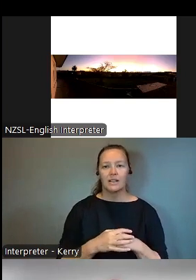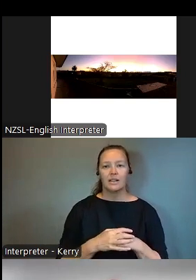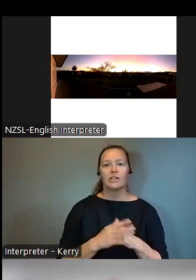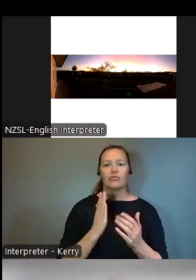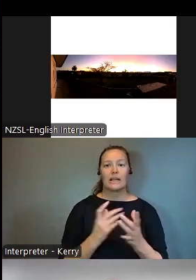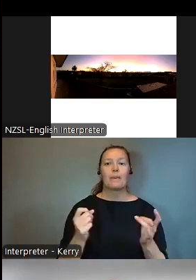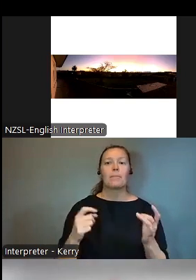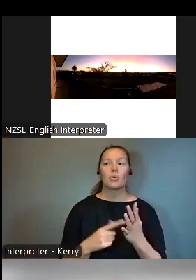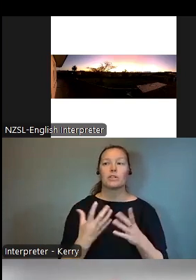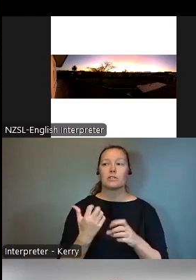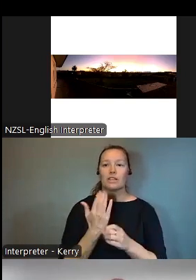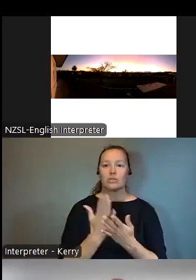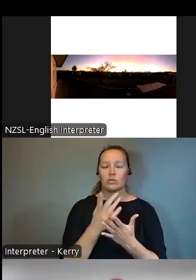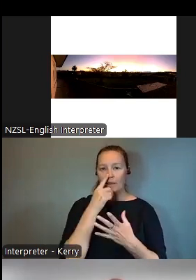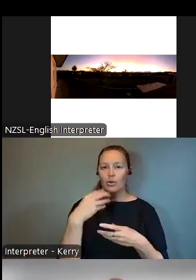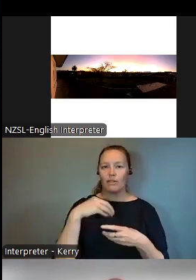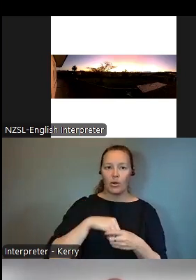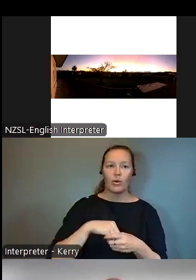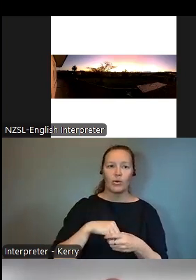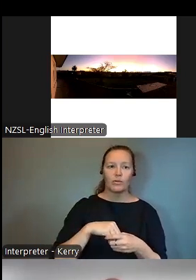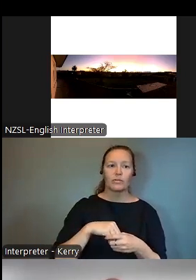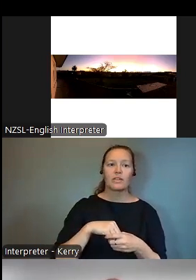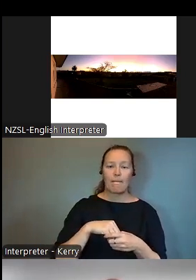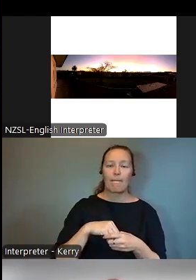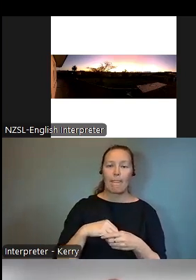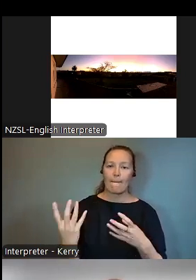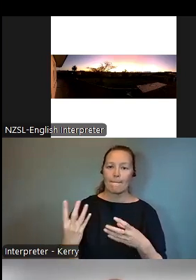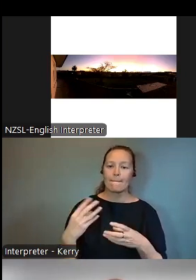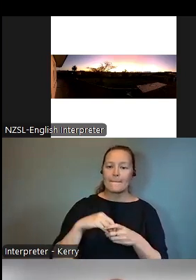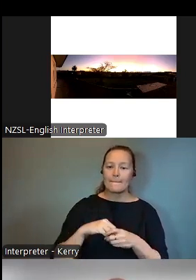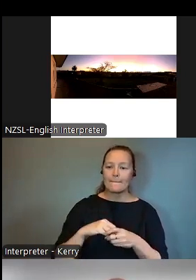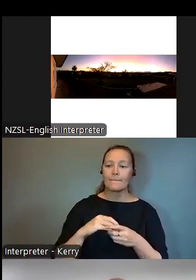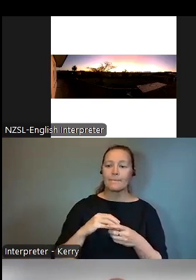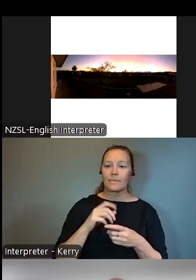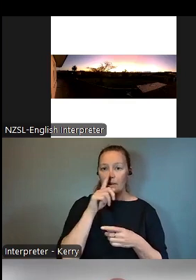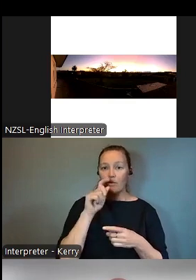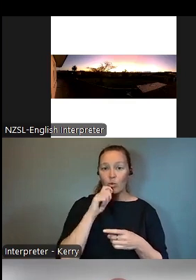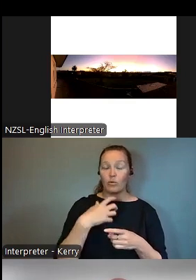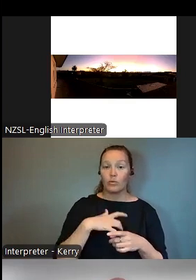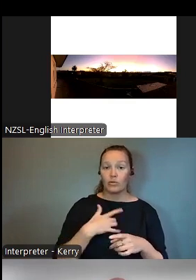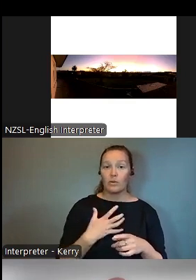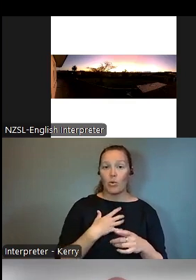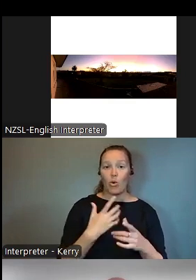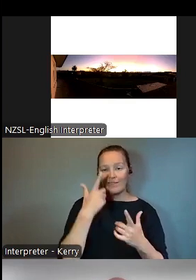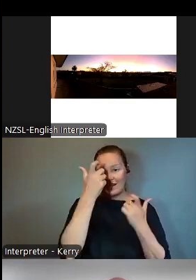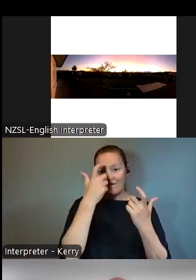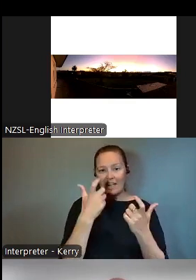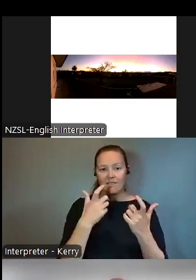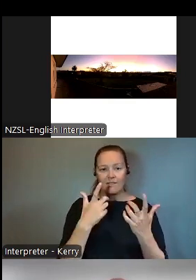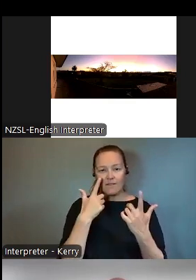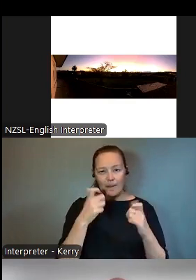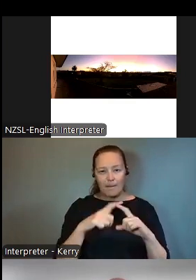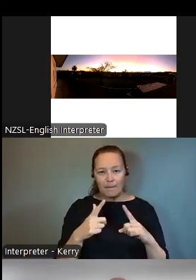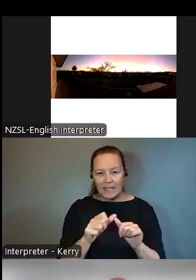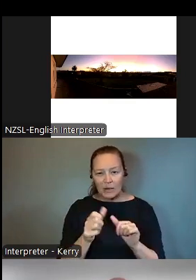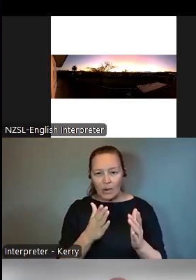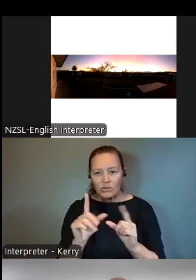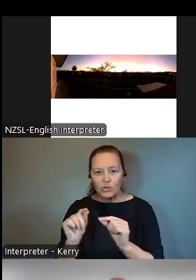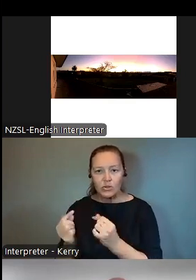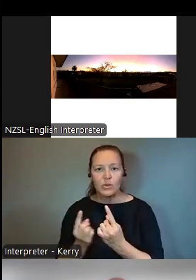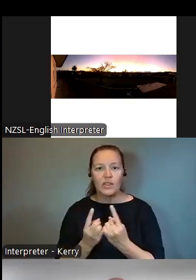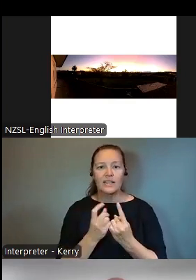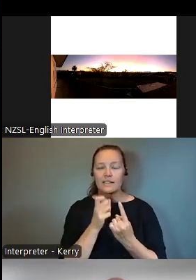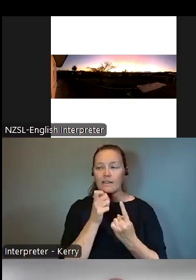people with you, and people are much more likely to innovate and to find better ways of doing things if they